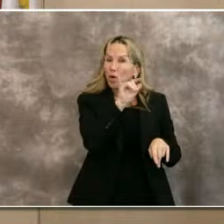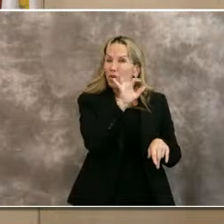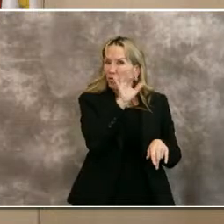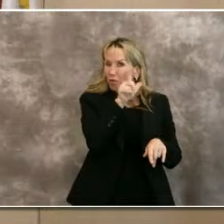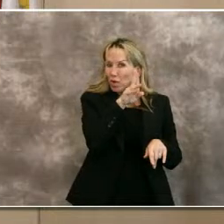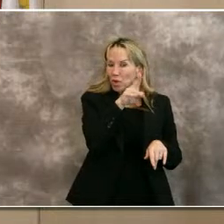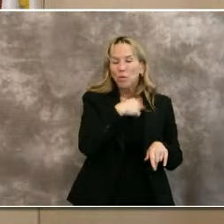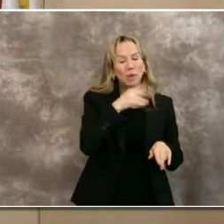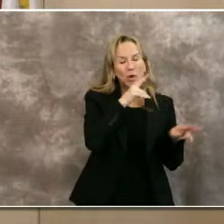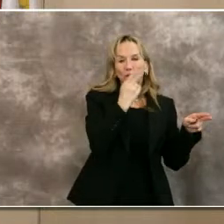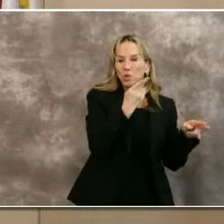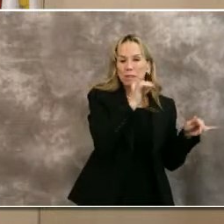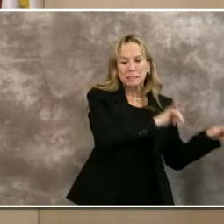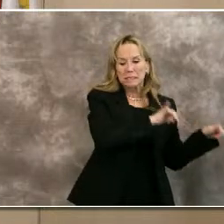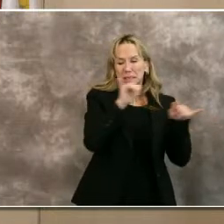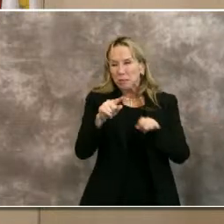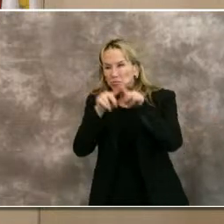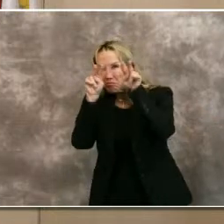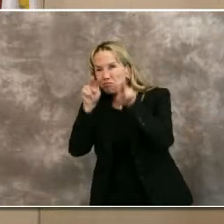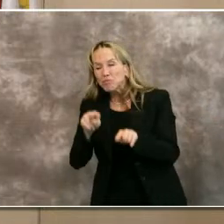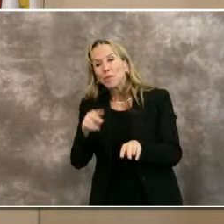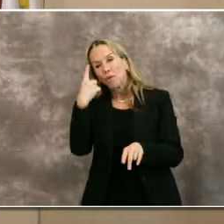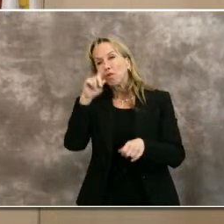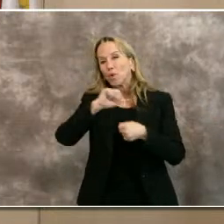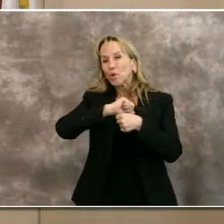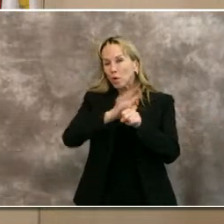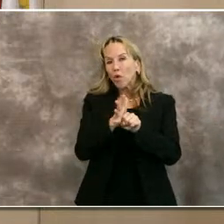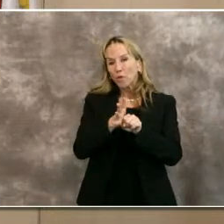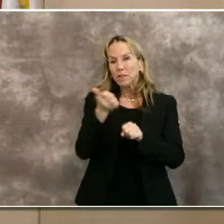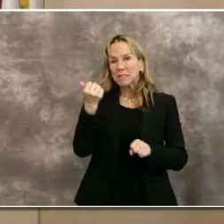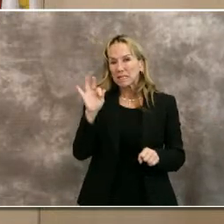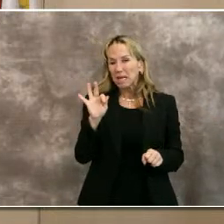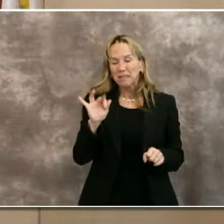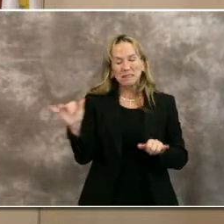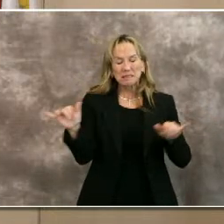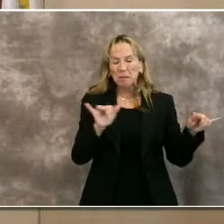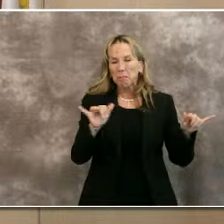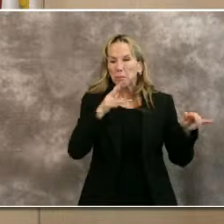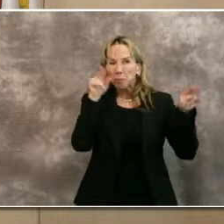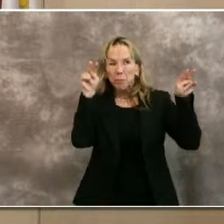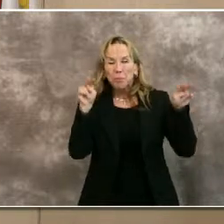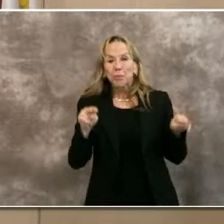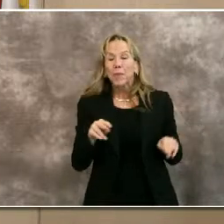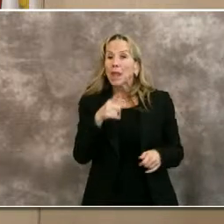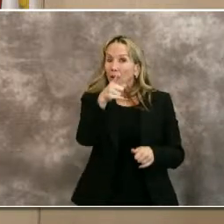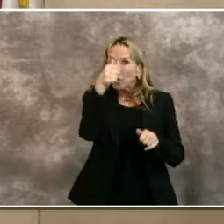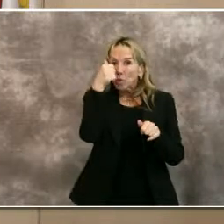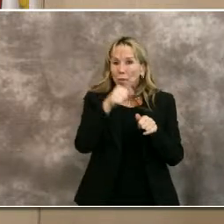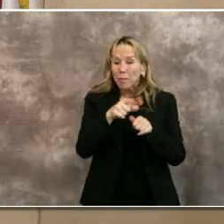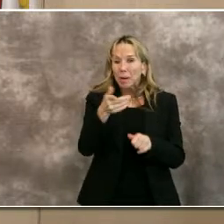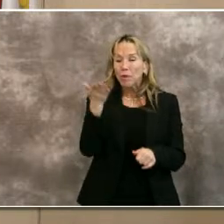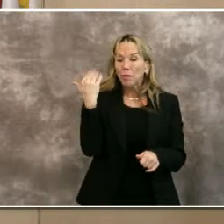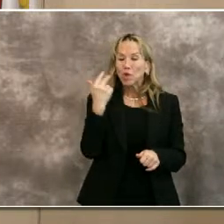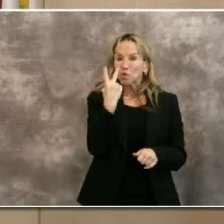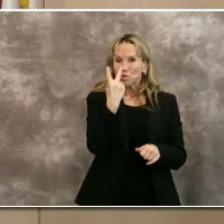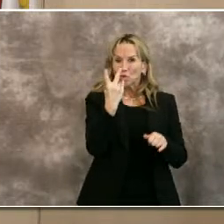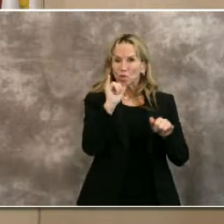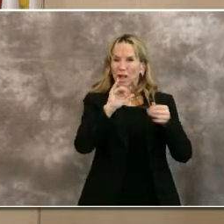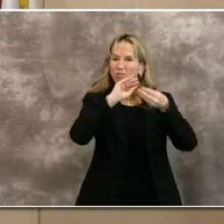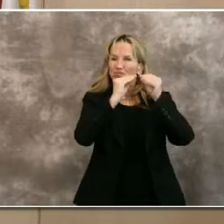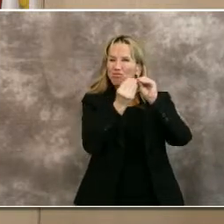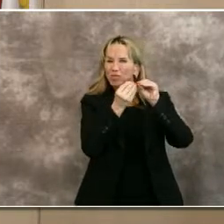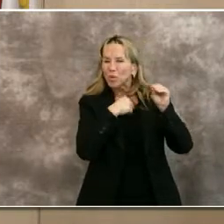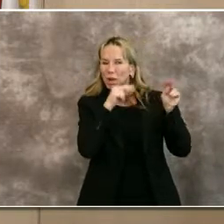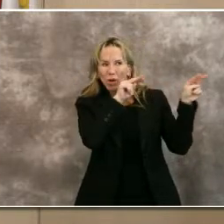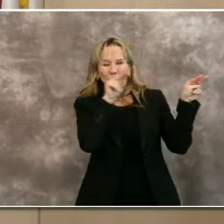to monitor COVID-19. As you may recall, two of the metrics that we